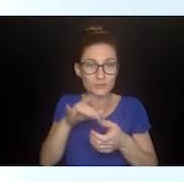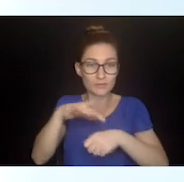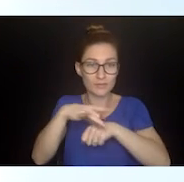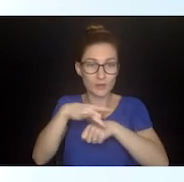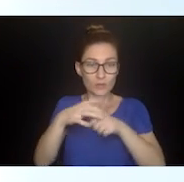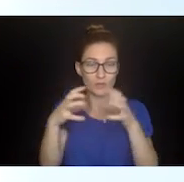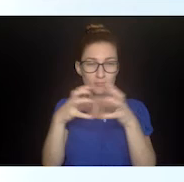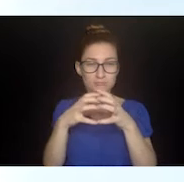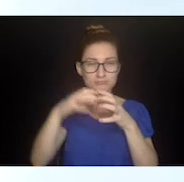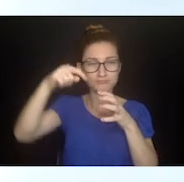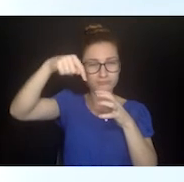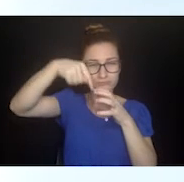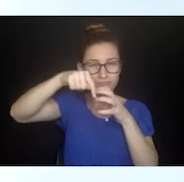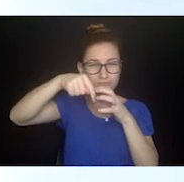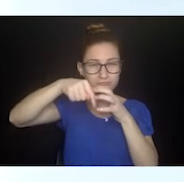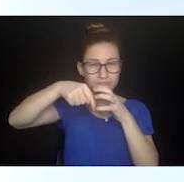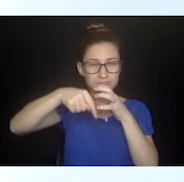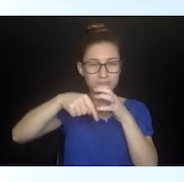earth.